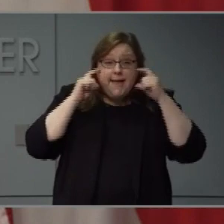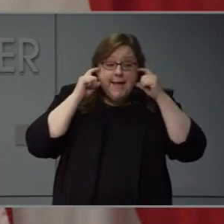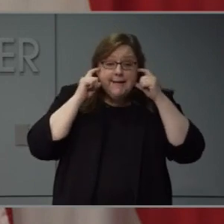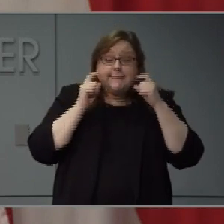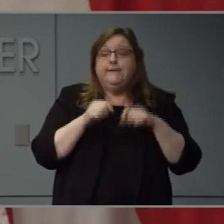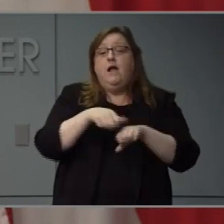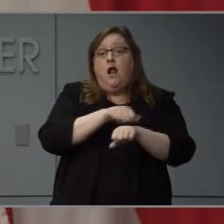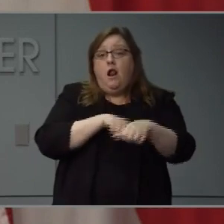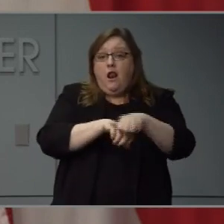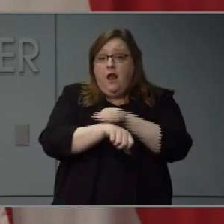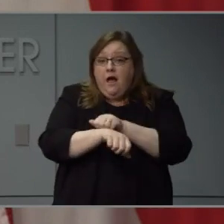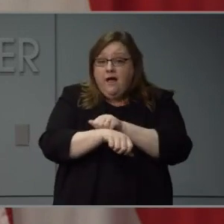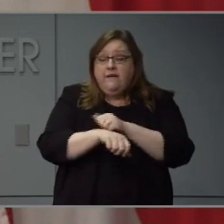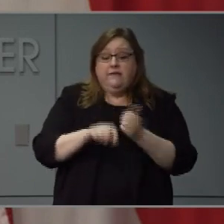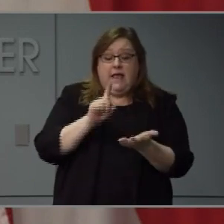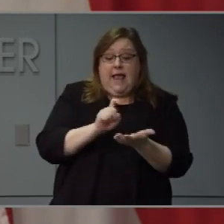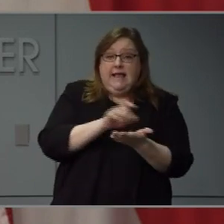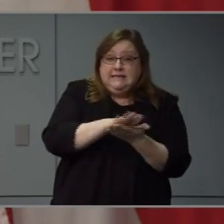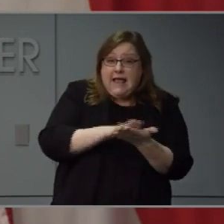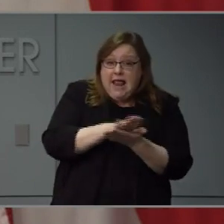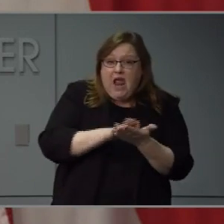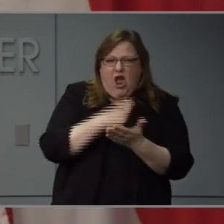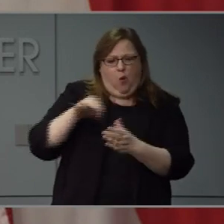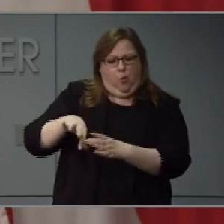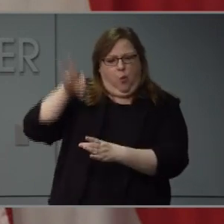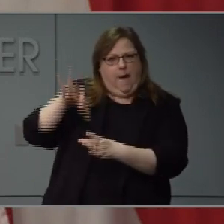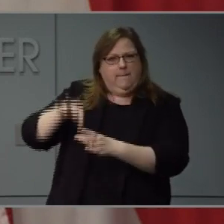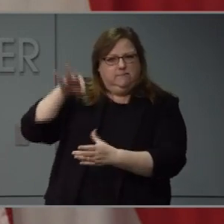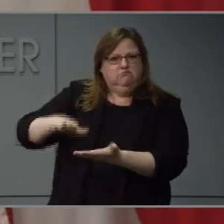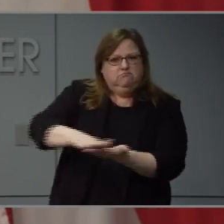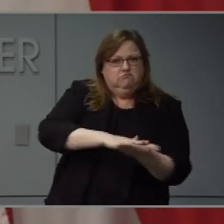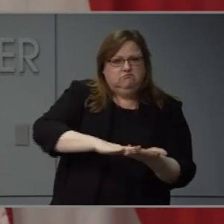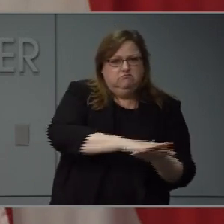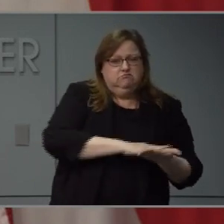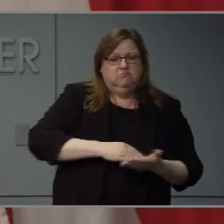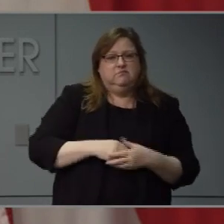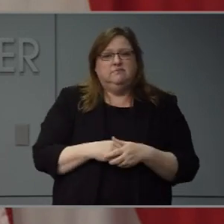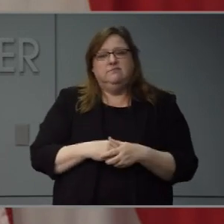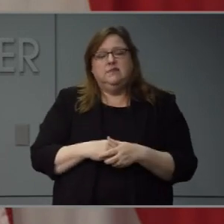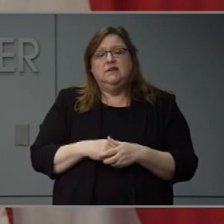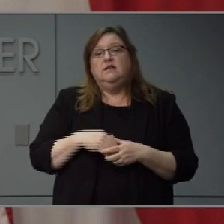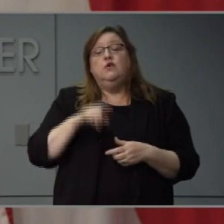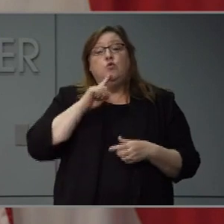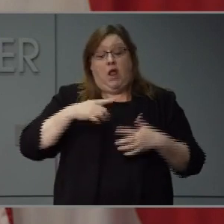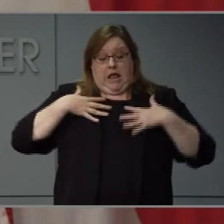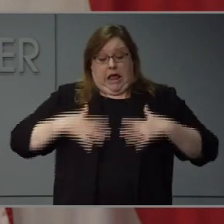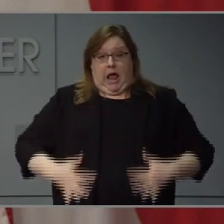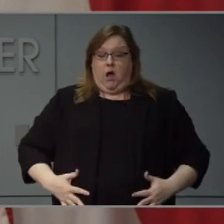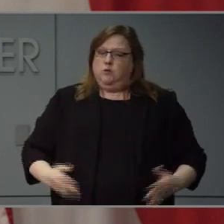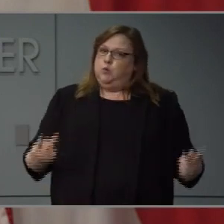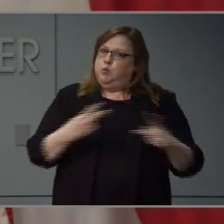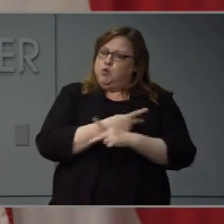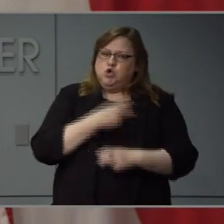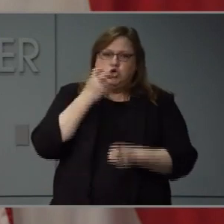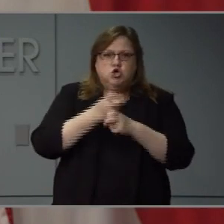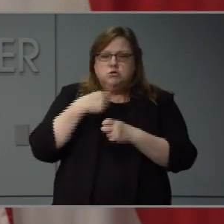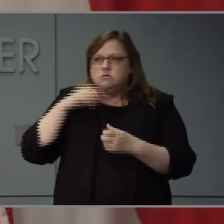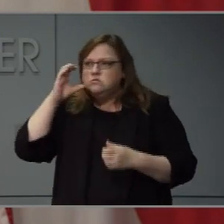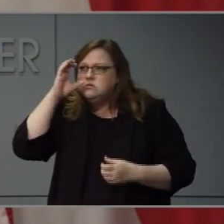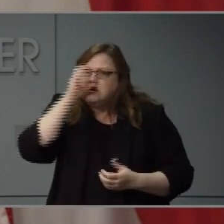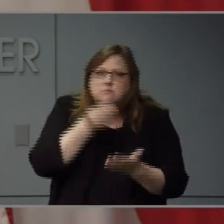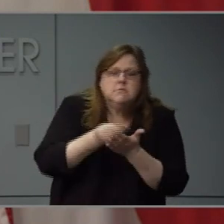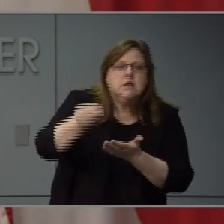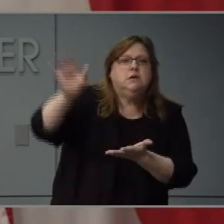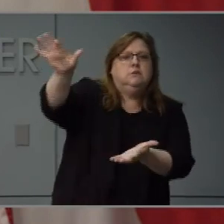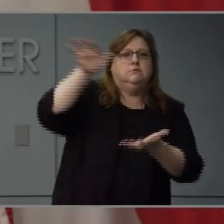be the hardest to obtain of all the items of PPE, but procuring these supplies remain a top priority for the State